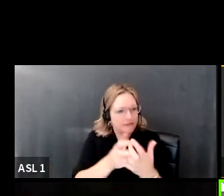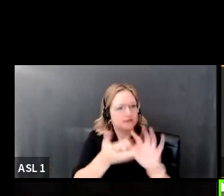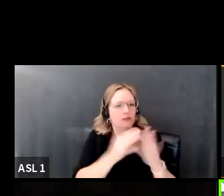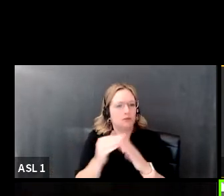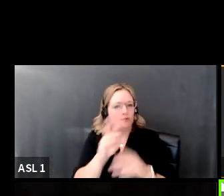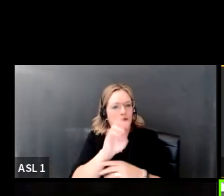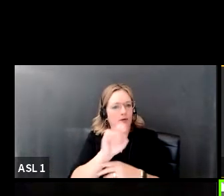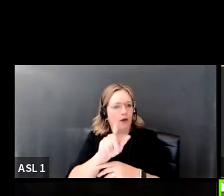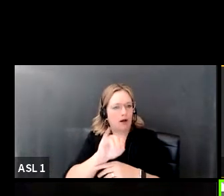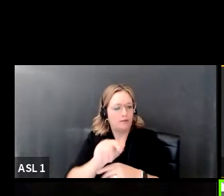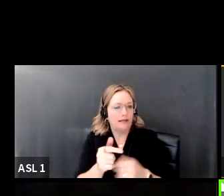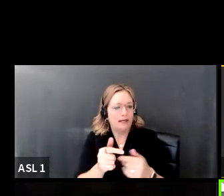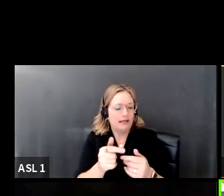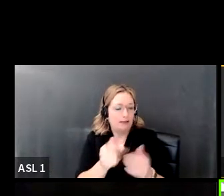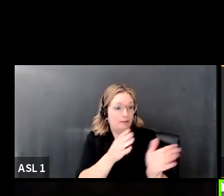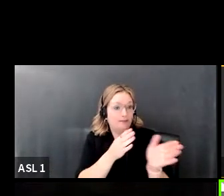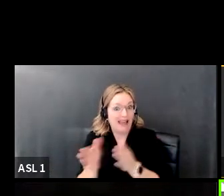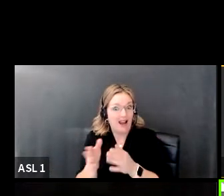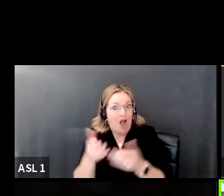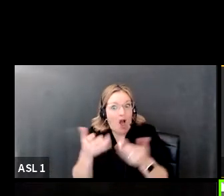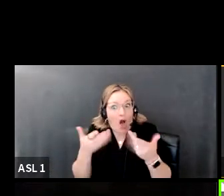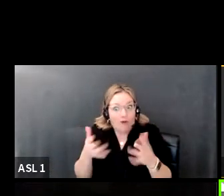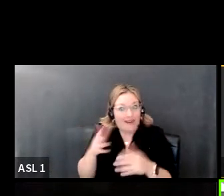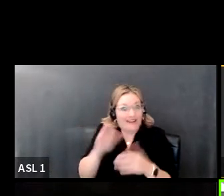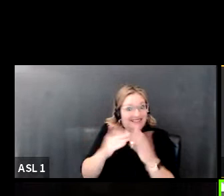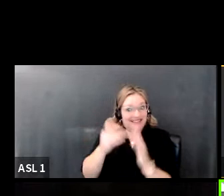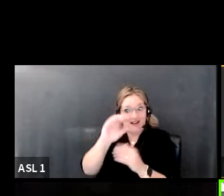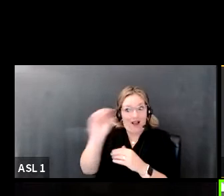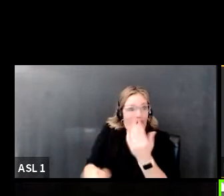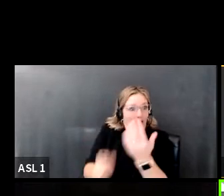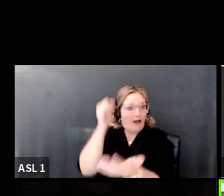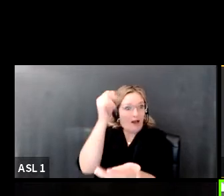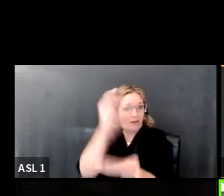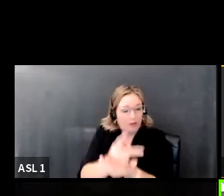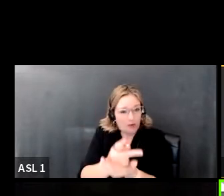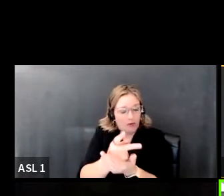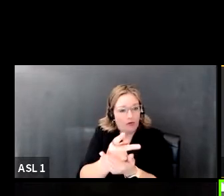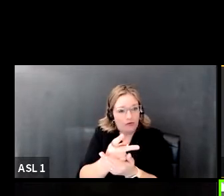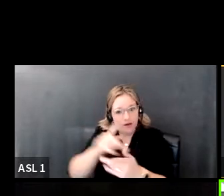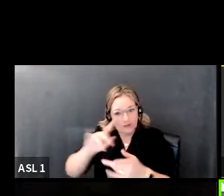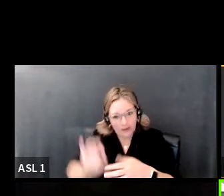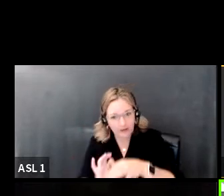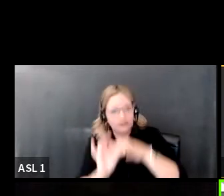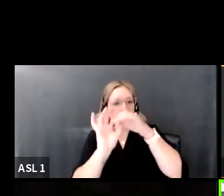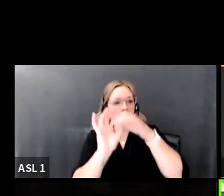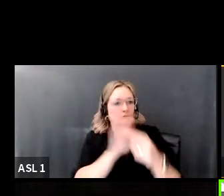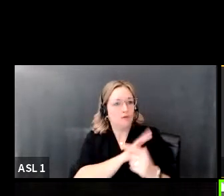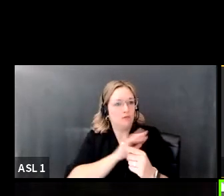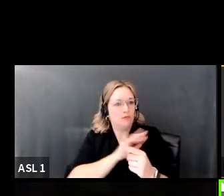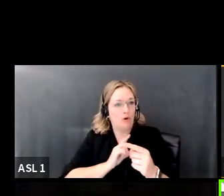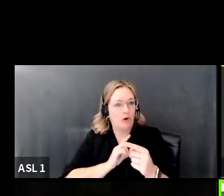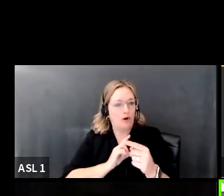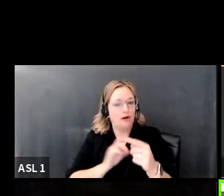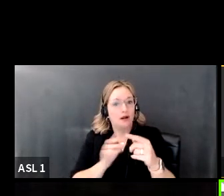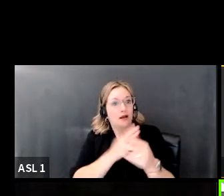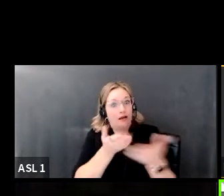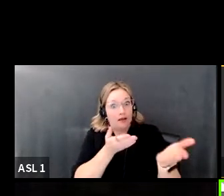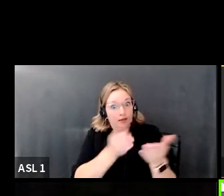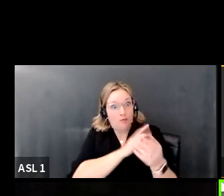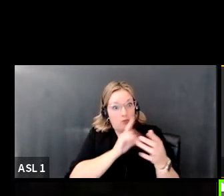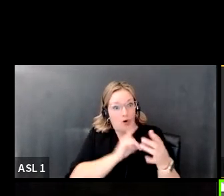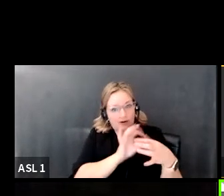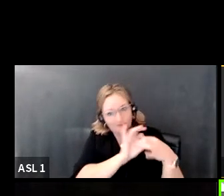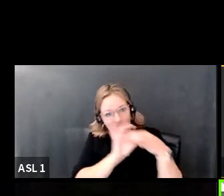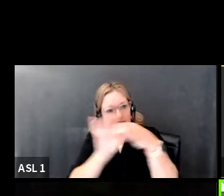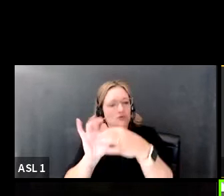approved by the city and that reporting mechanism rolls up through the service to the board and from the service and the board to the city's